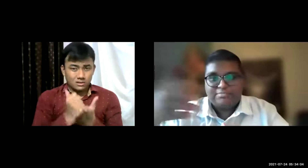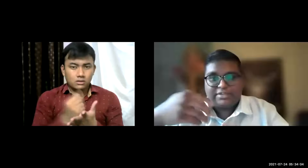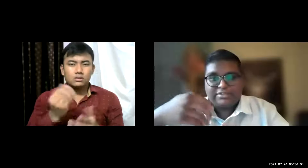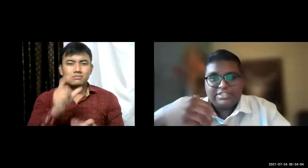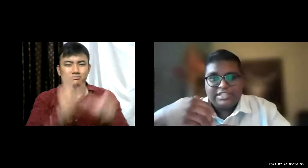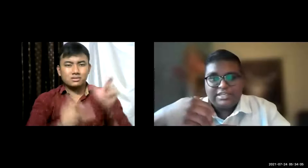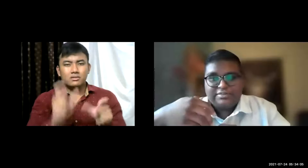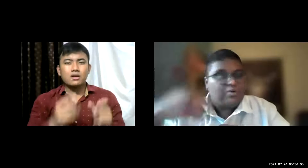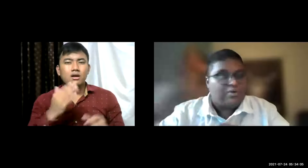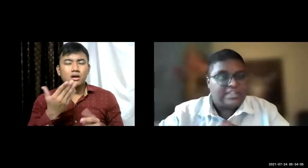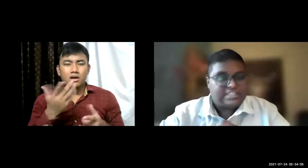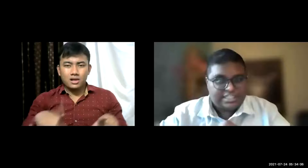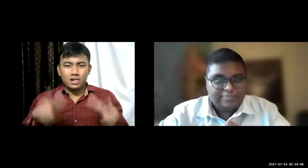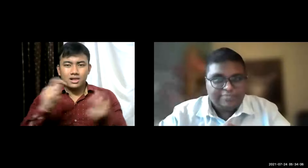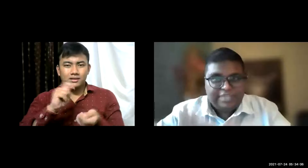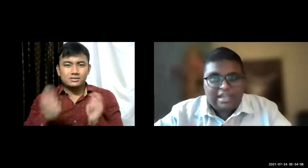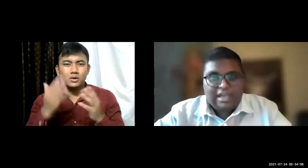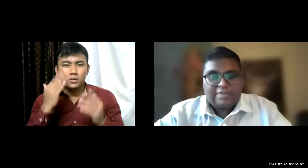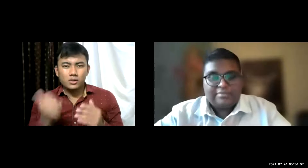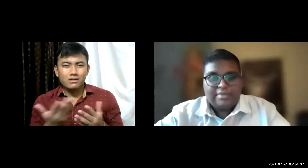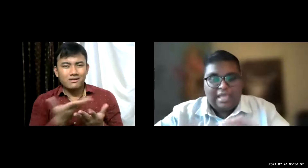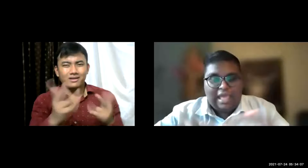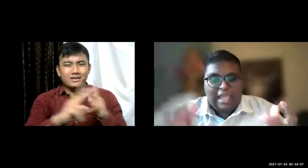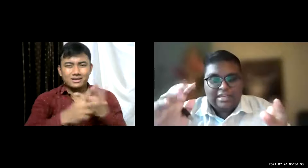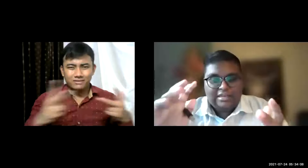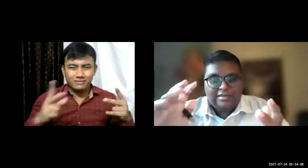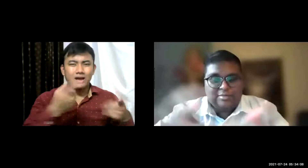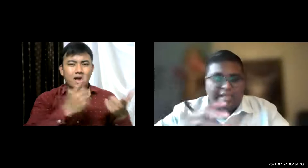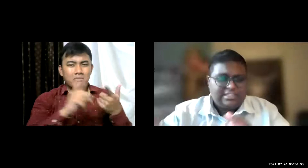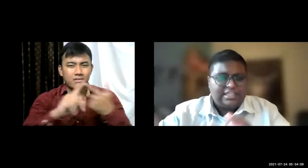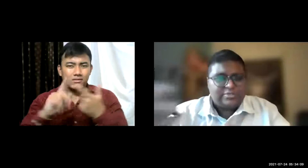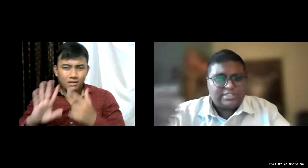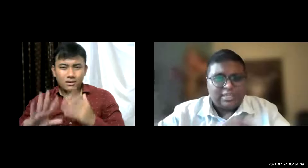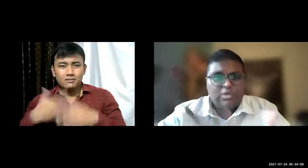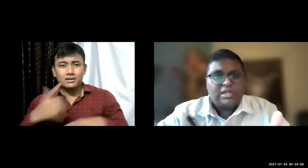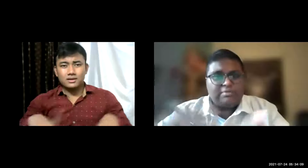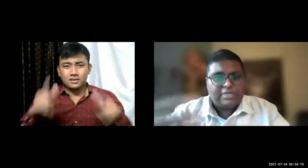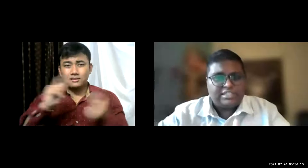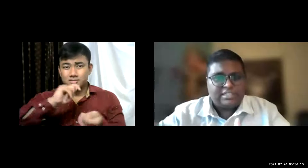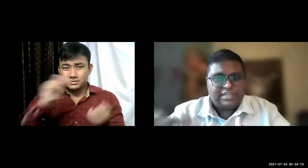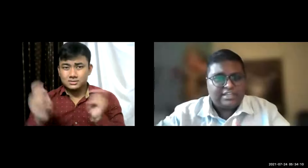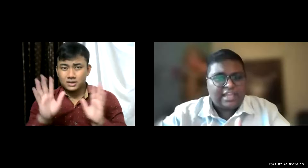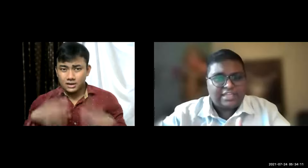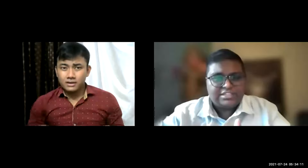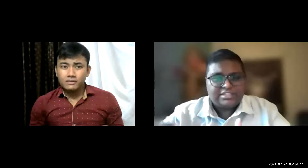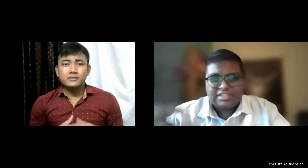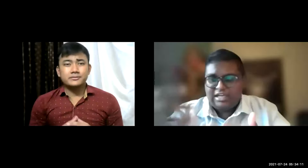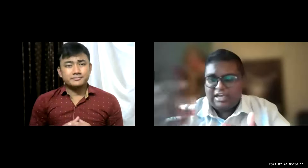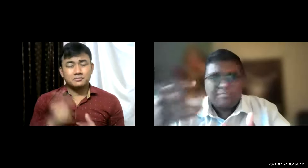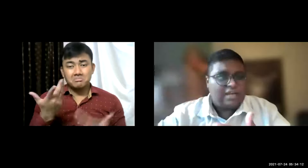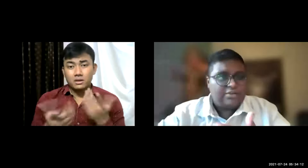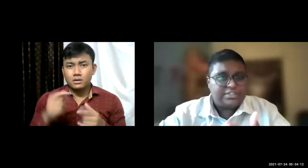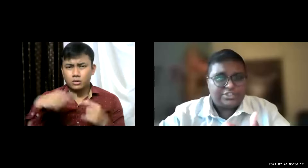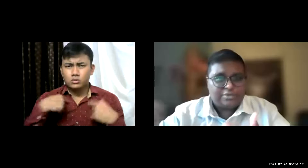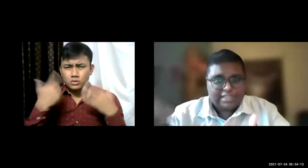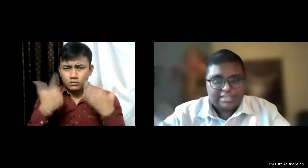some because, of necessity. And this includes like work, personal life interactions,